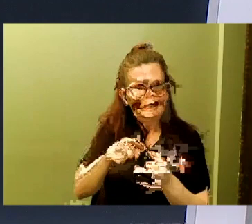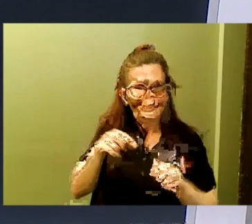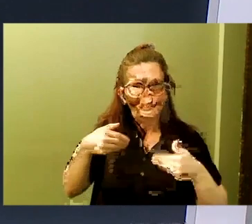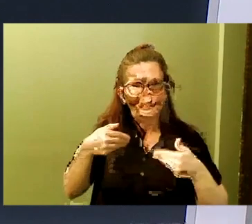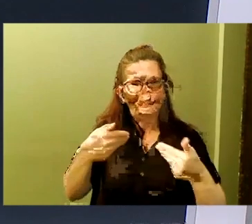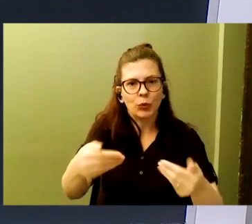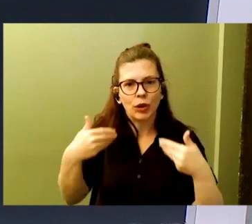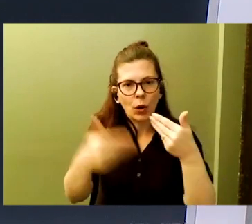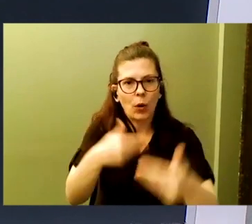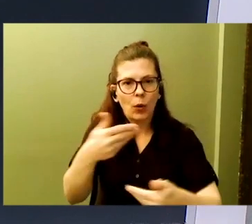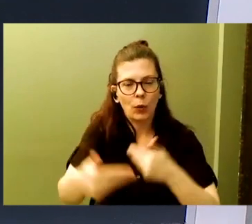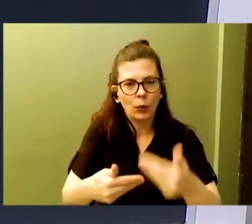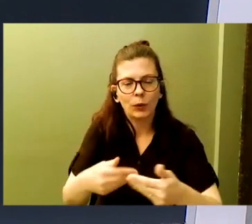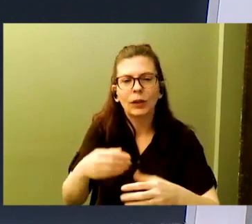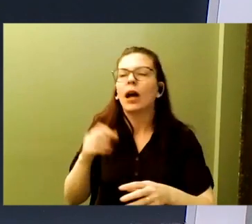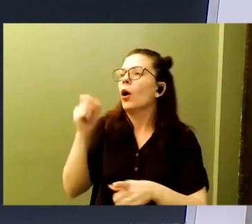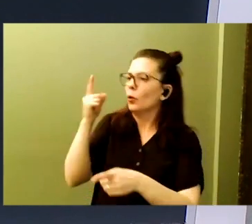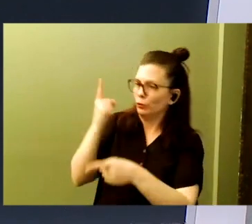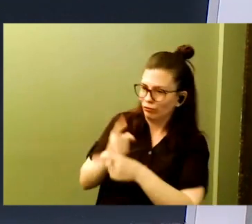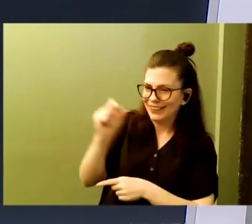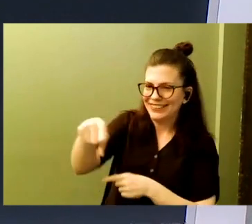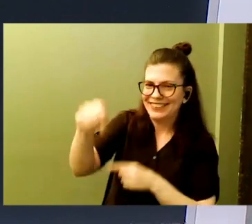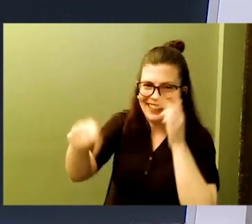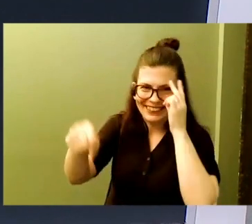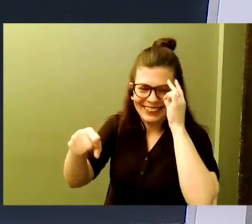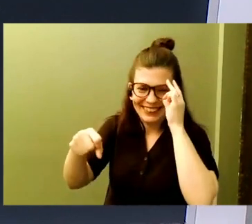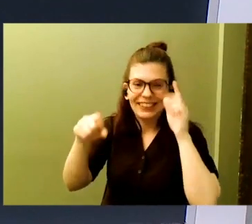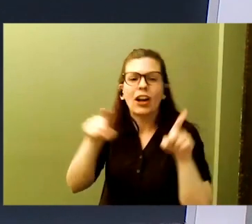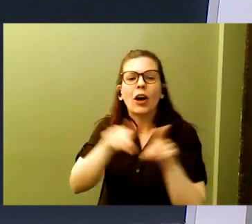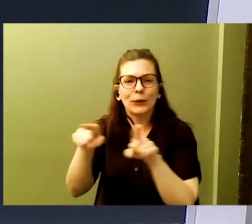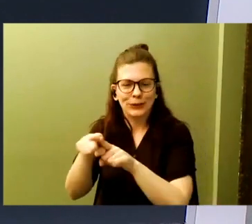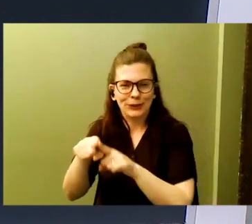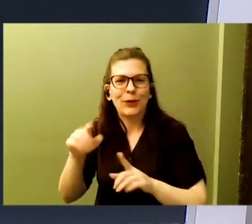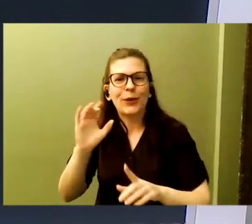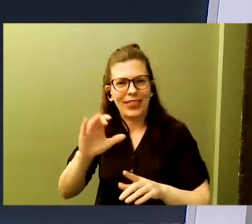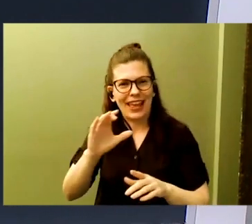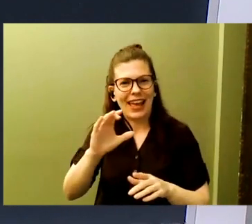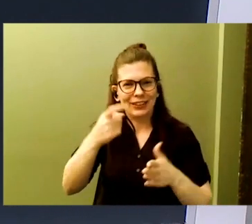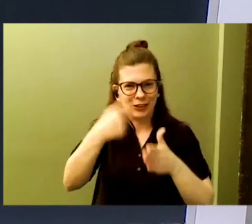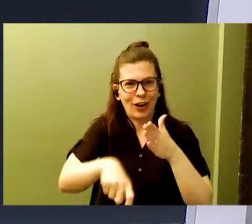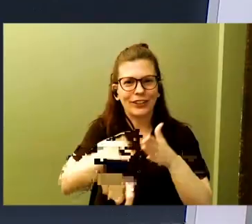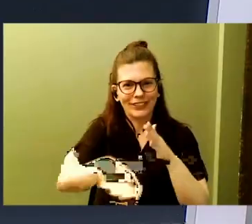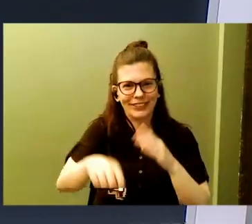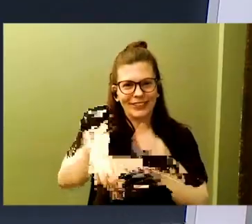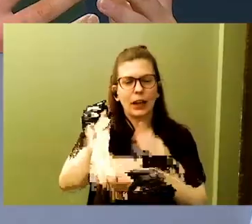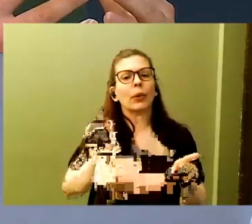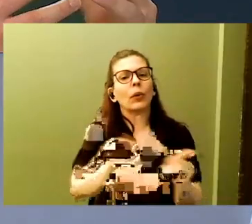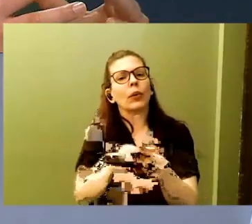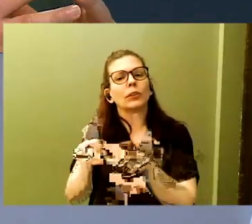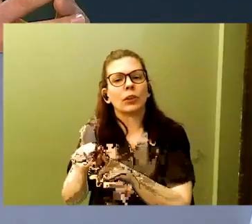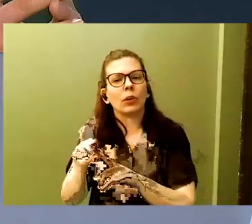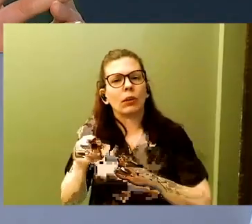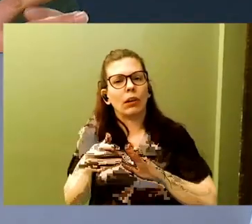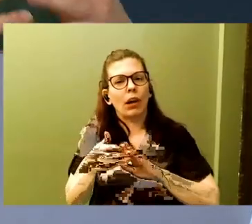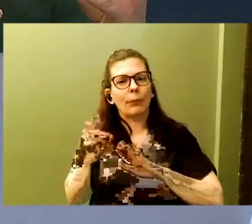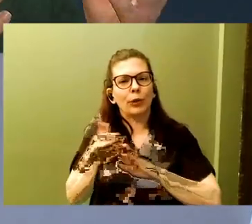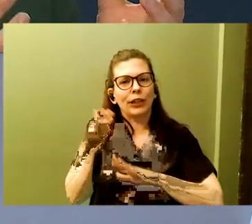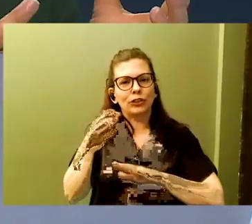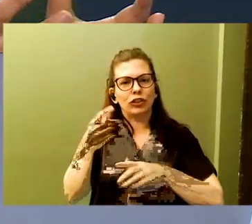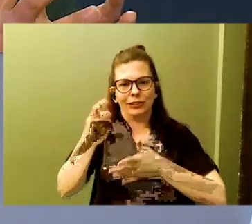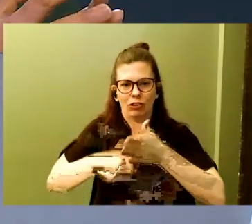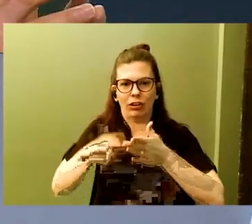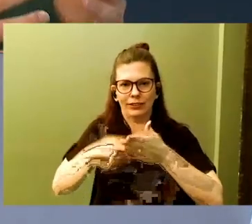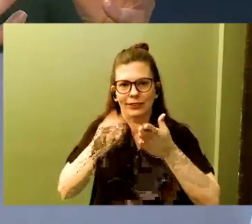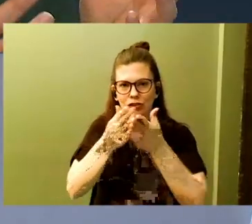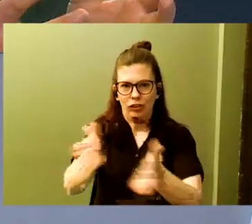Oh, absolutely. And I think more than the CapEx cost, it's basically the operational overhead of basically,